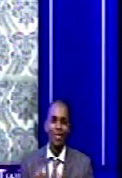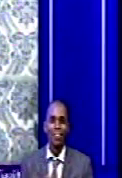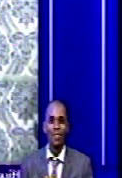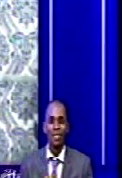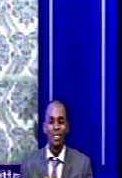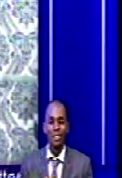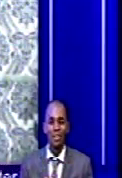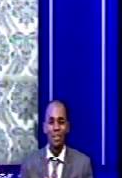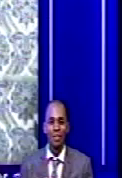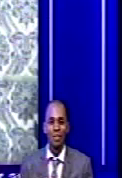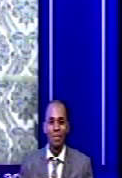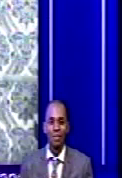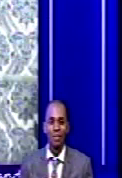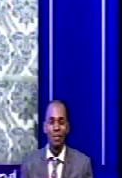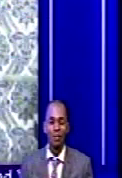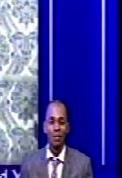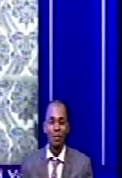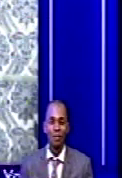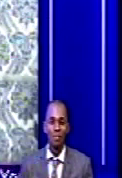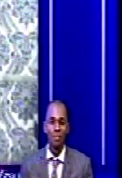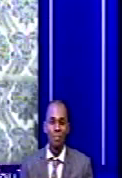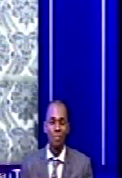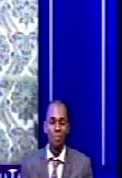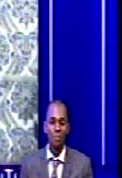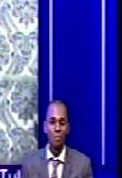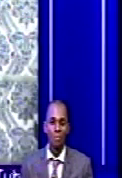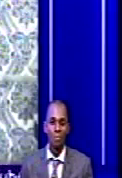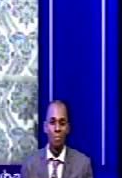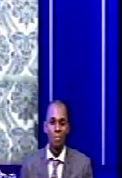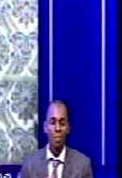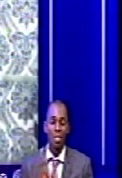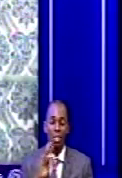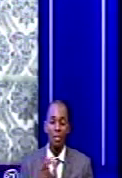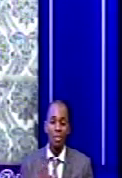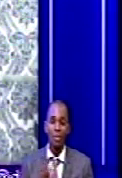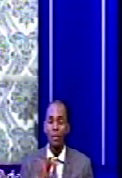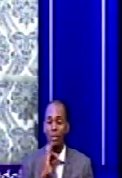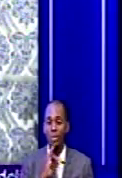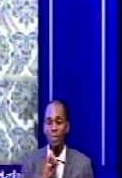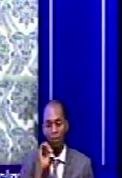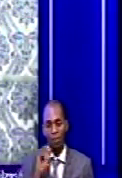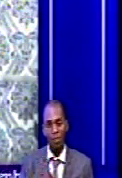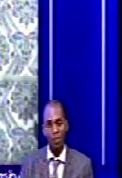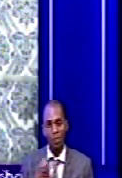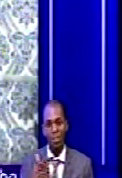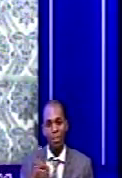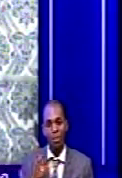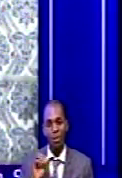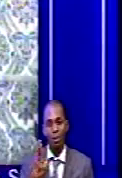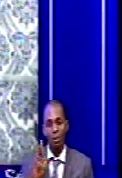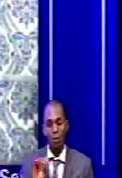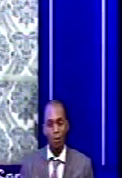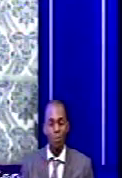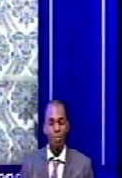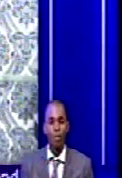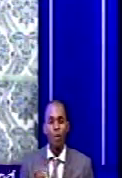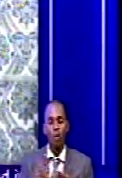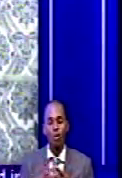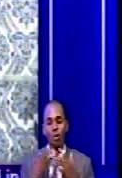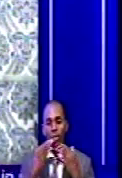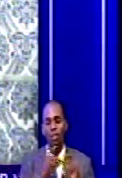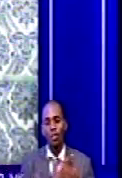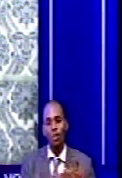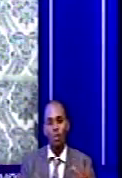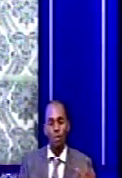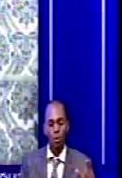house. And praise the Lord, as I left that camp to my house, till today, more than a month, I don't have that pain. May the name of the